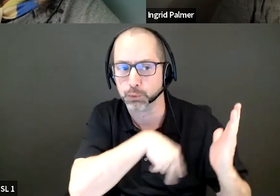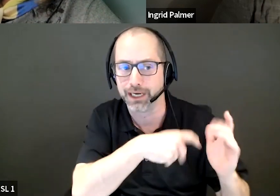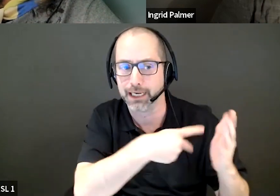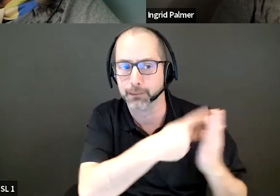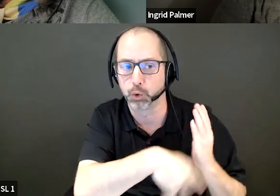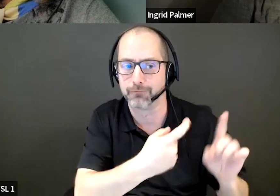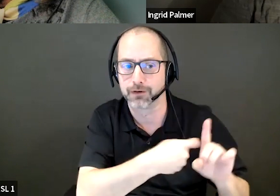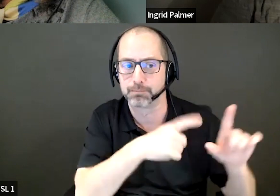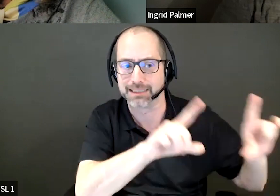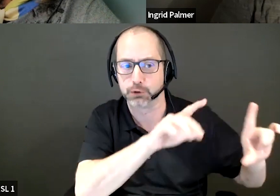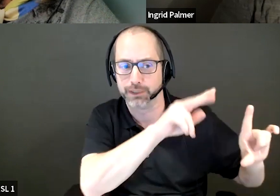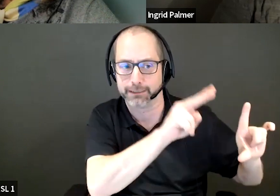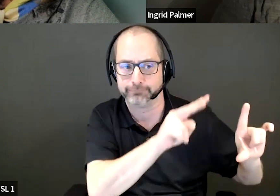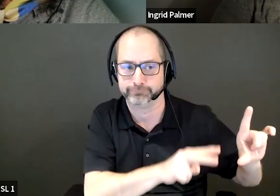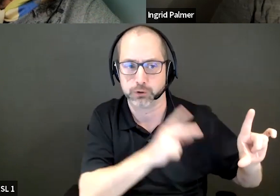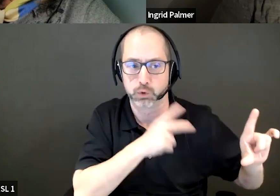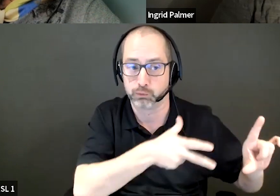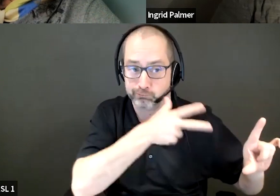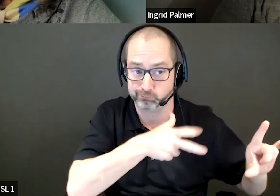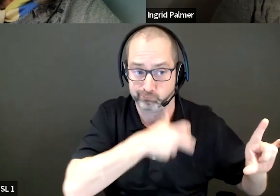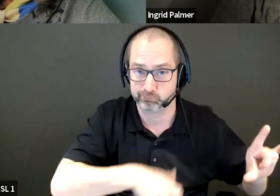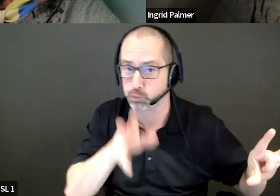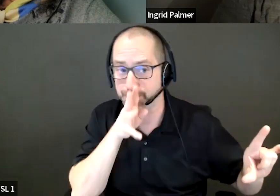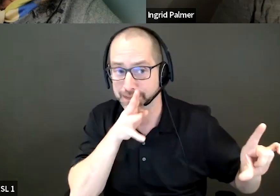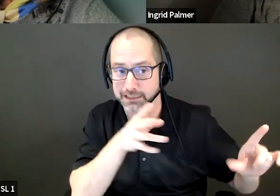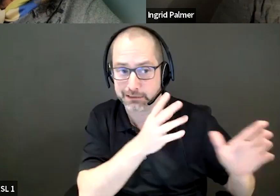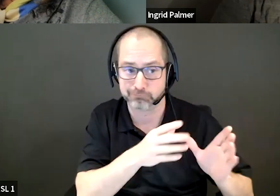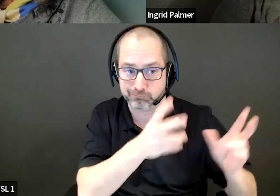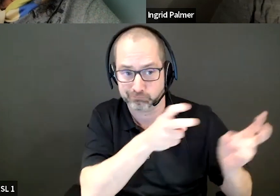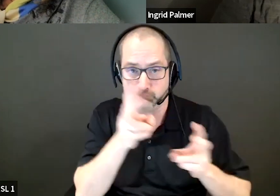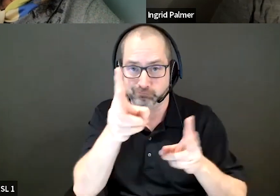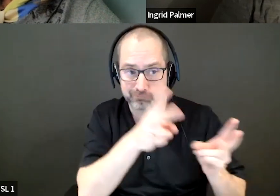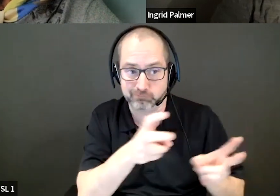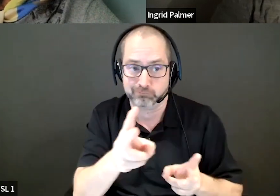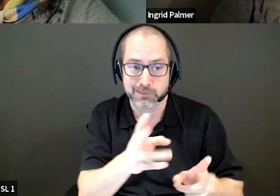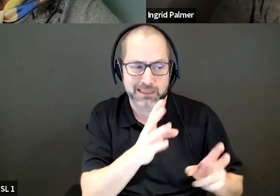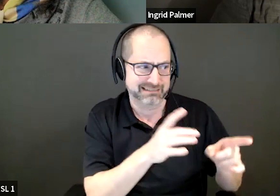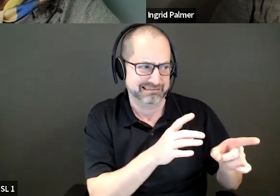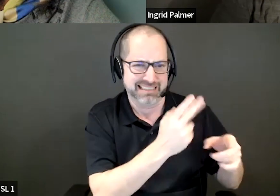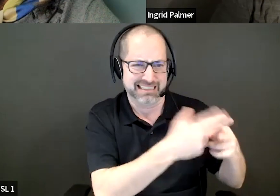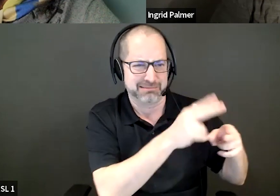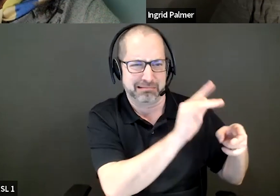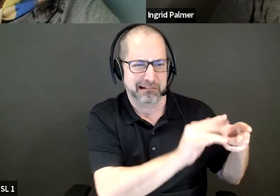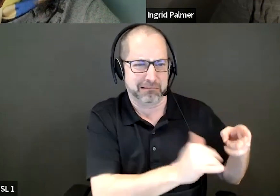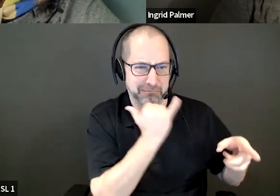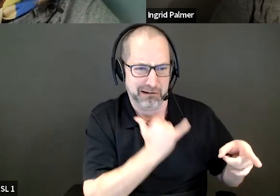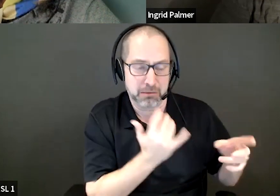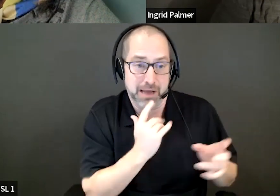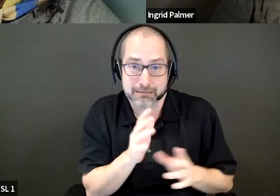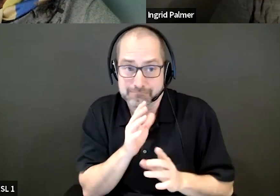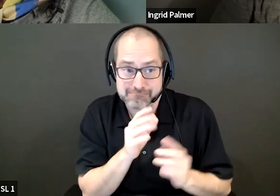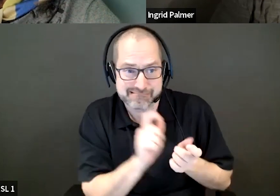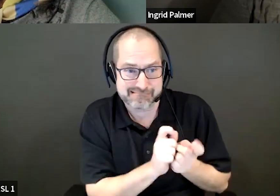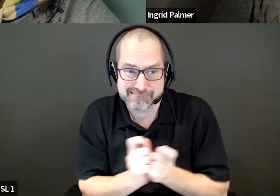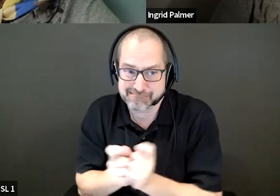screen, and I am repeating, hopefully not as badly as it is, the names of the people on this list. On behalf